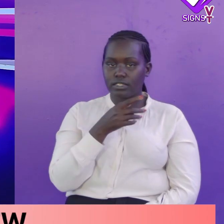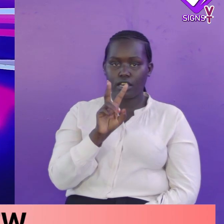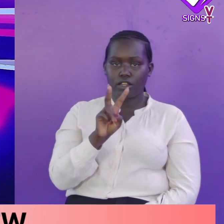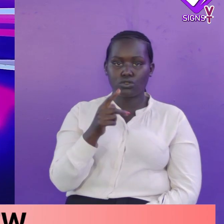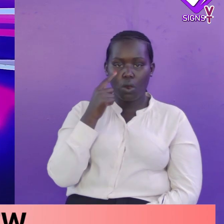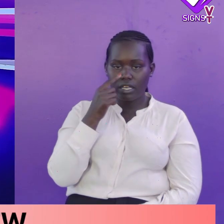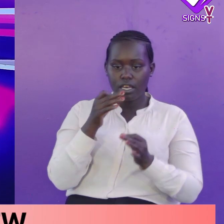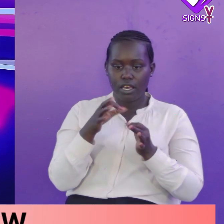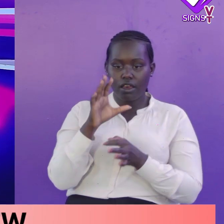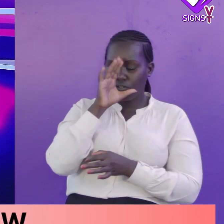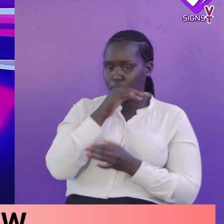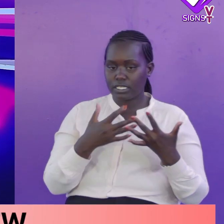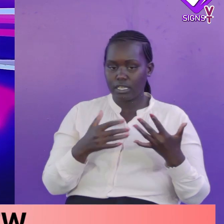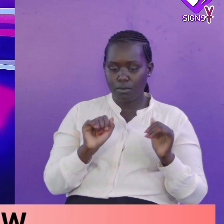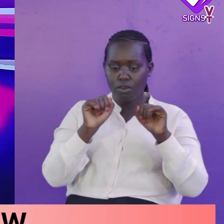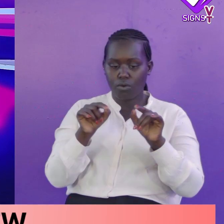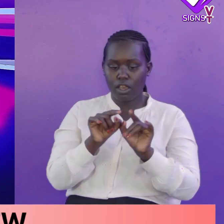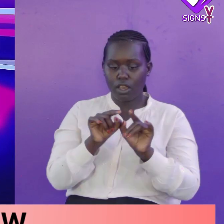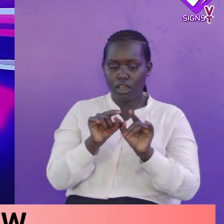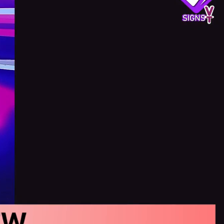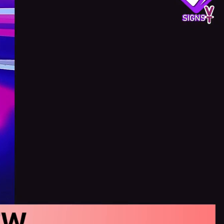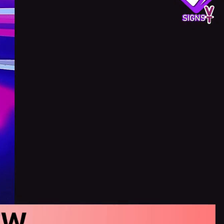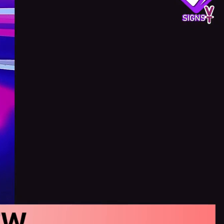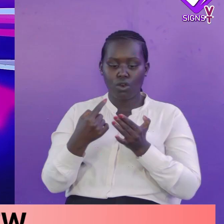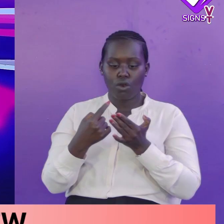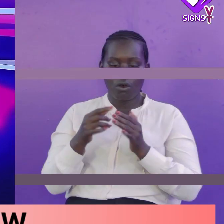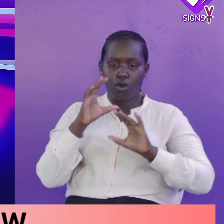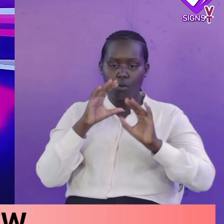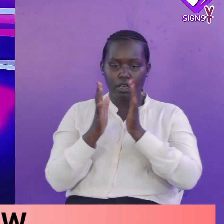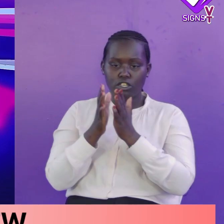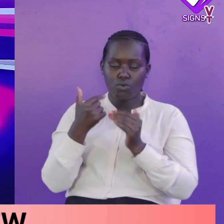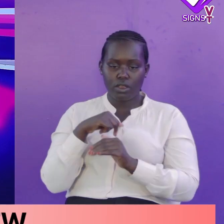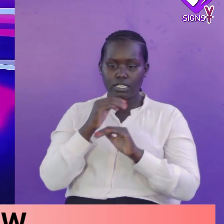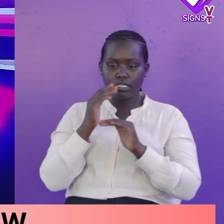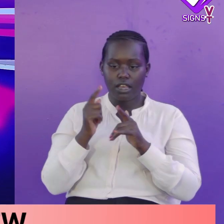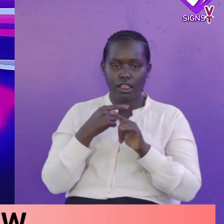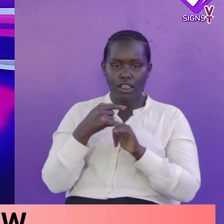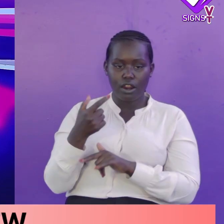missed something, you can also talk to us and we will be